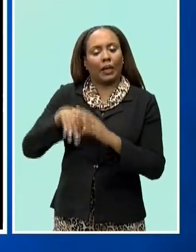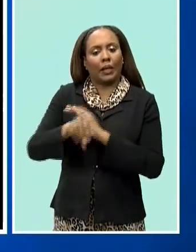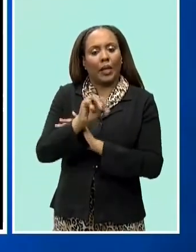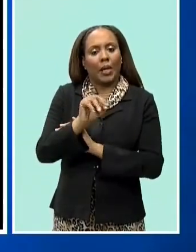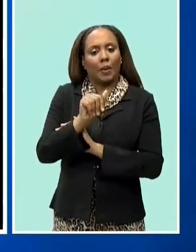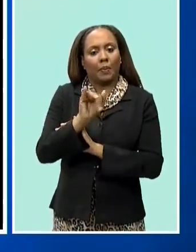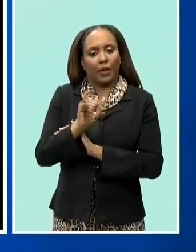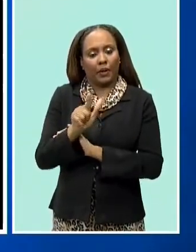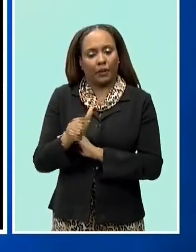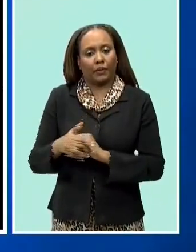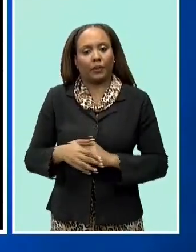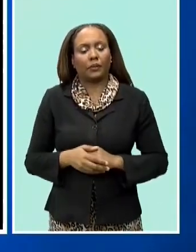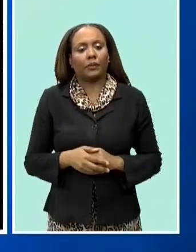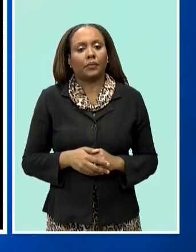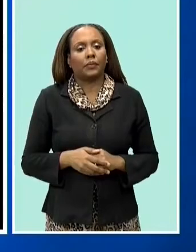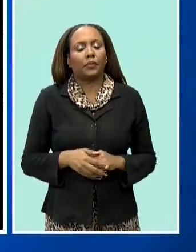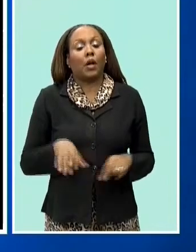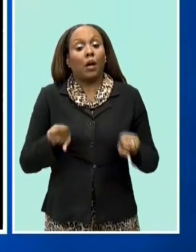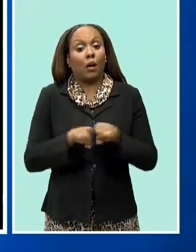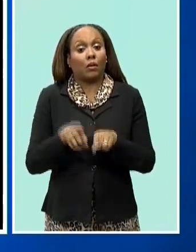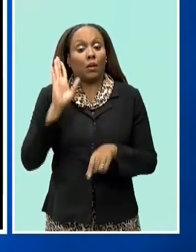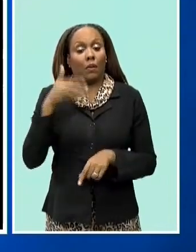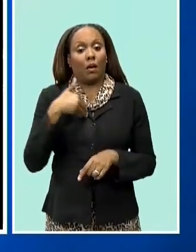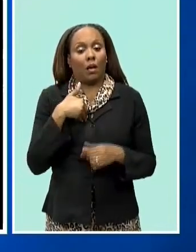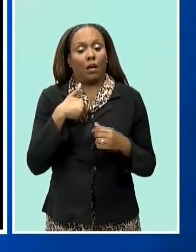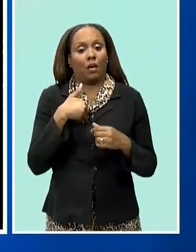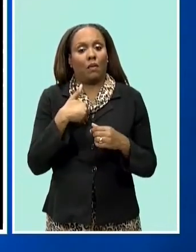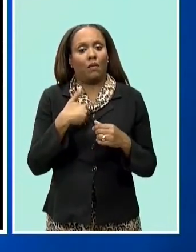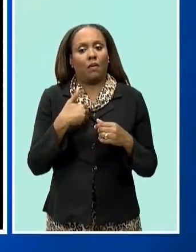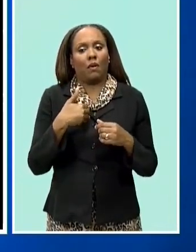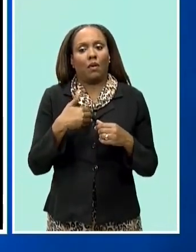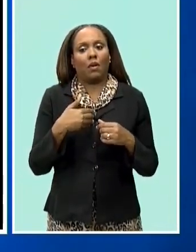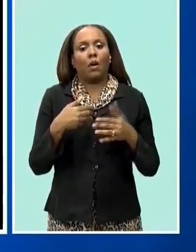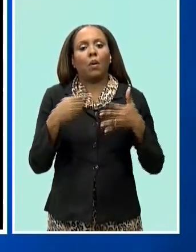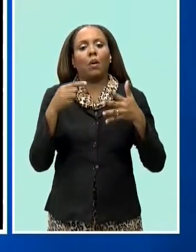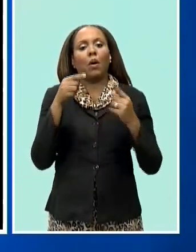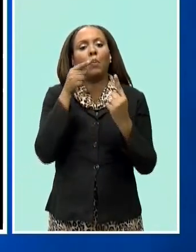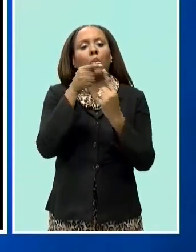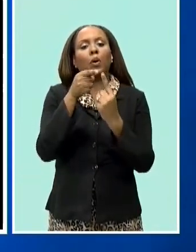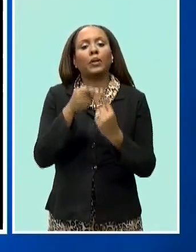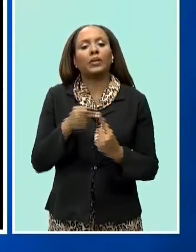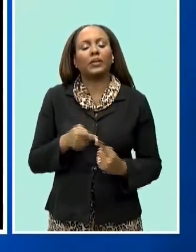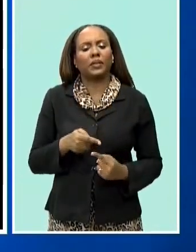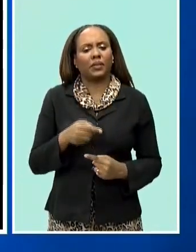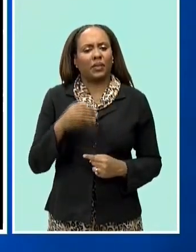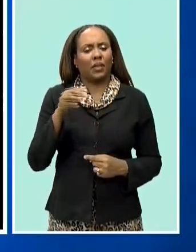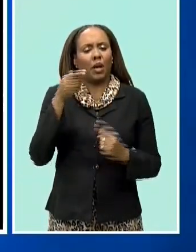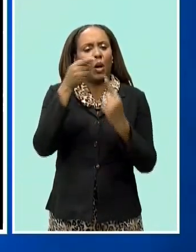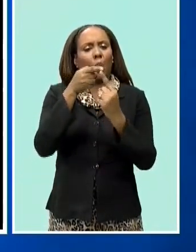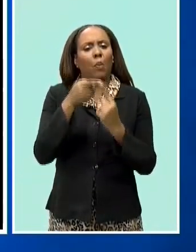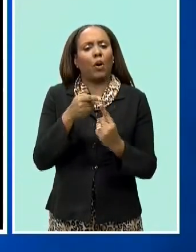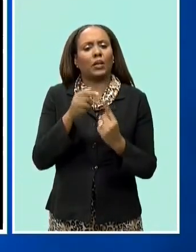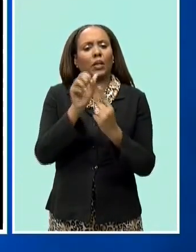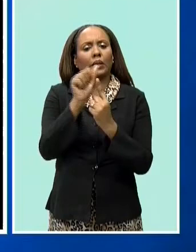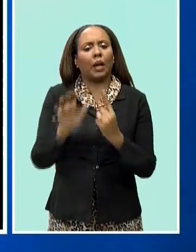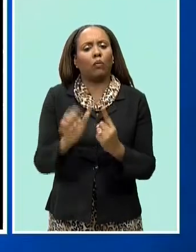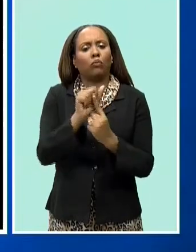be on stream, and this will be in line with the added responsibility bestowed upon the licensing